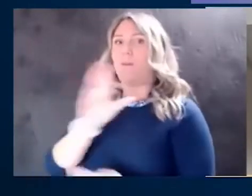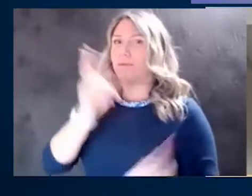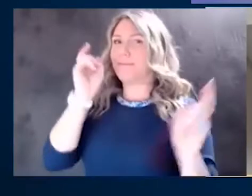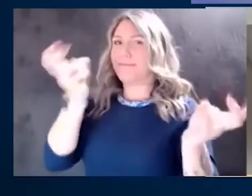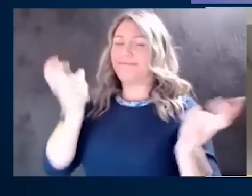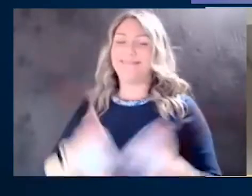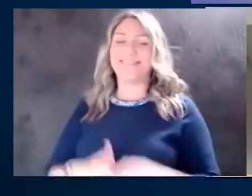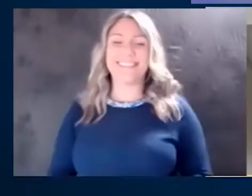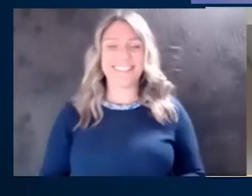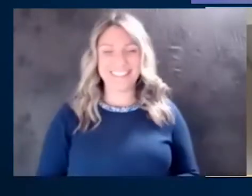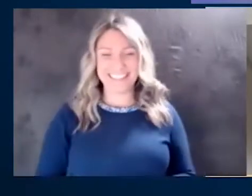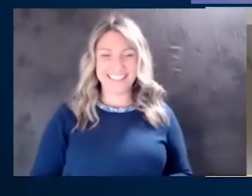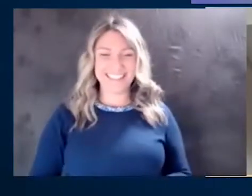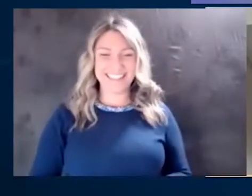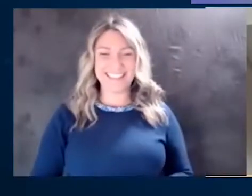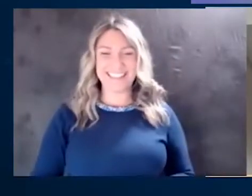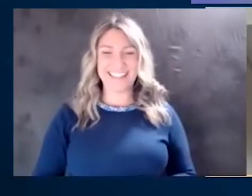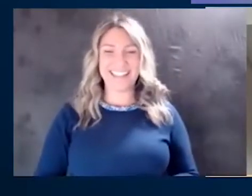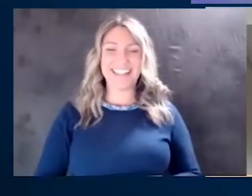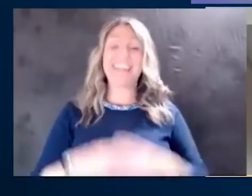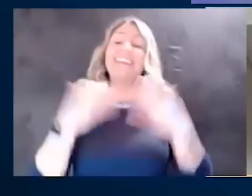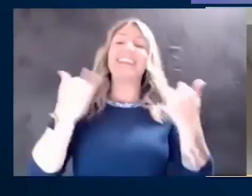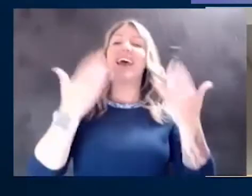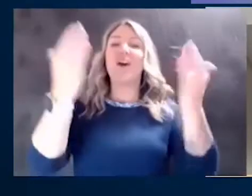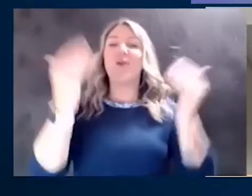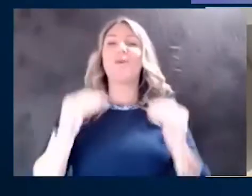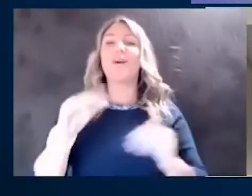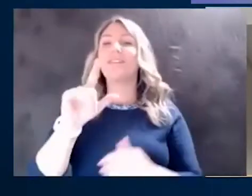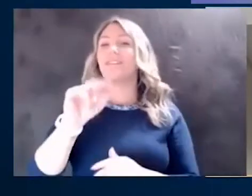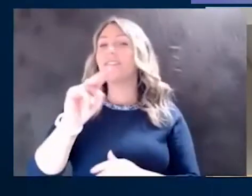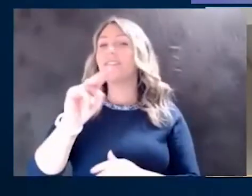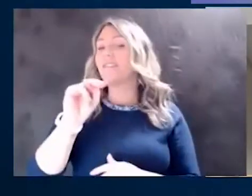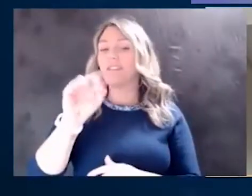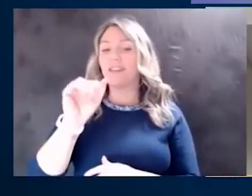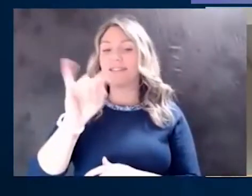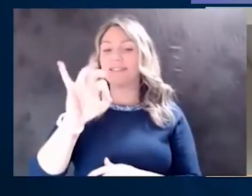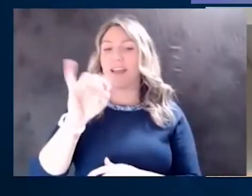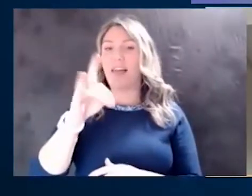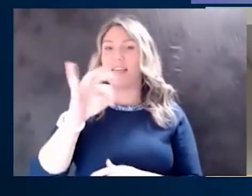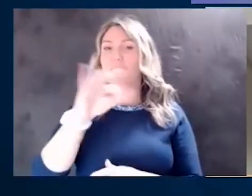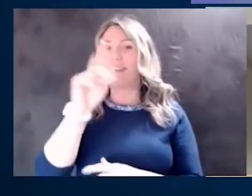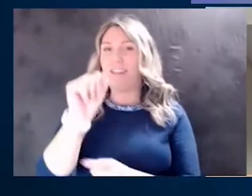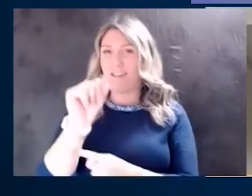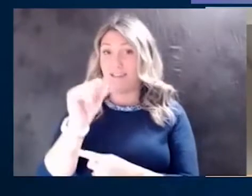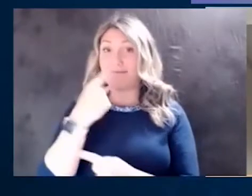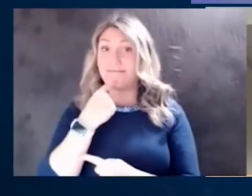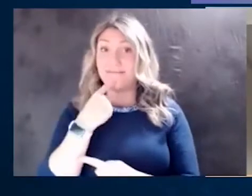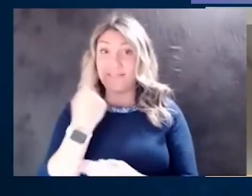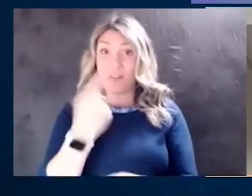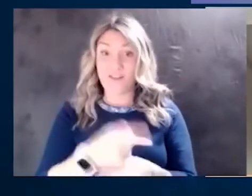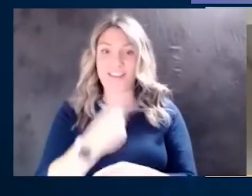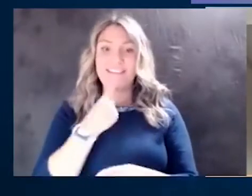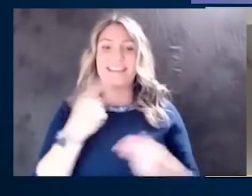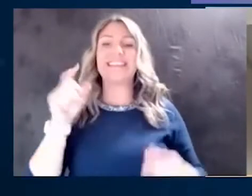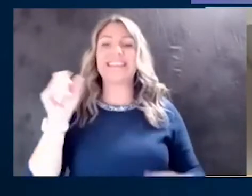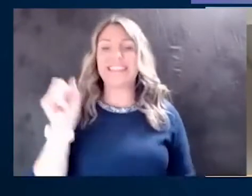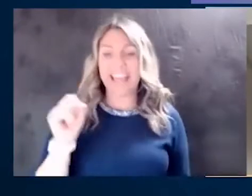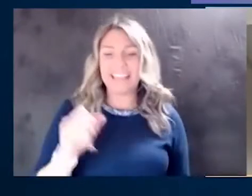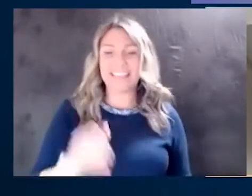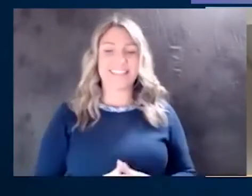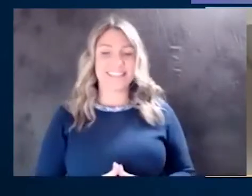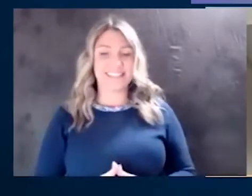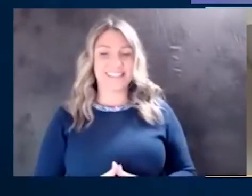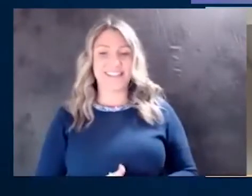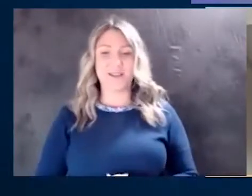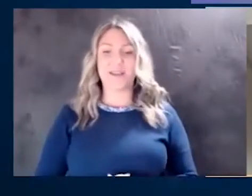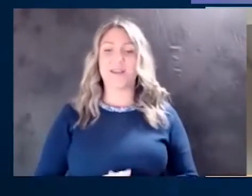All right. Now, Natalia. Did I say it right first? Yeah. Pretty good, huh? All right. And